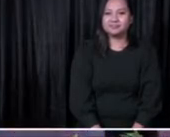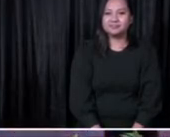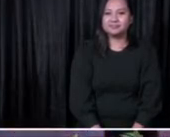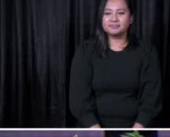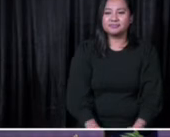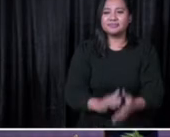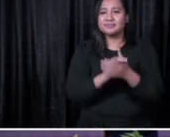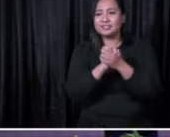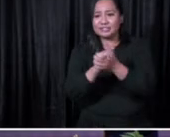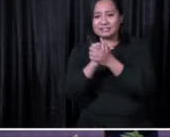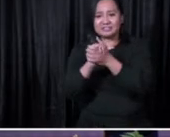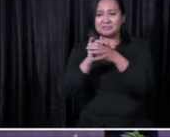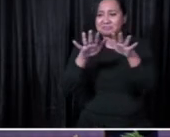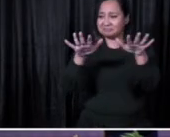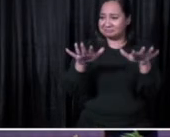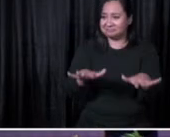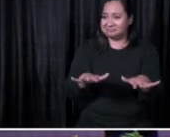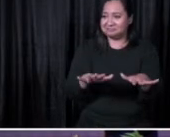Congratulations all.